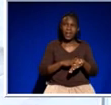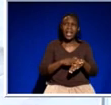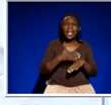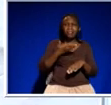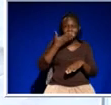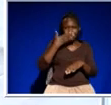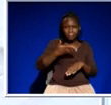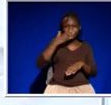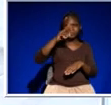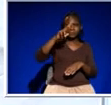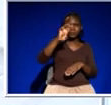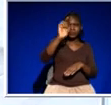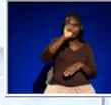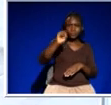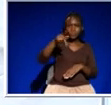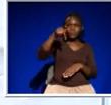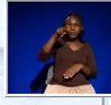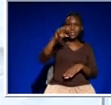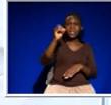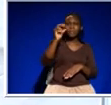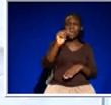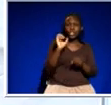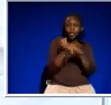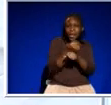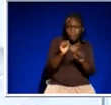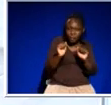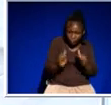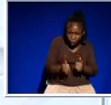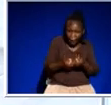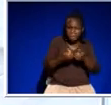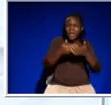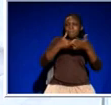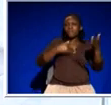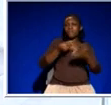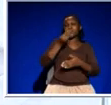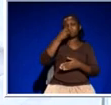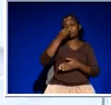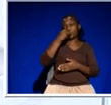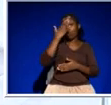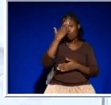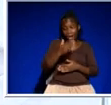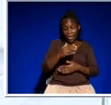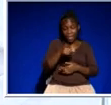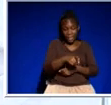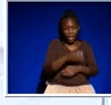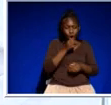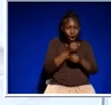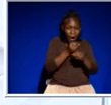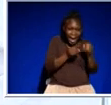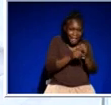take place before nutrition, as this organism must